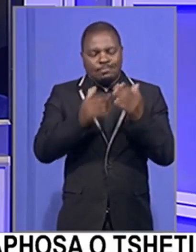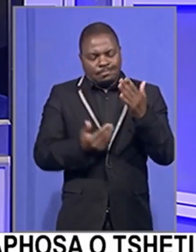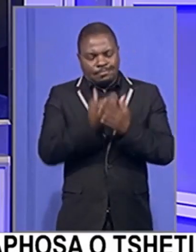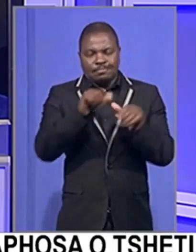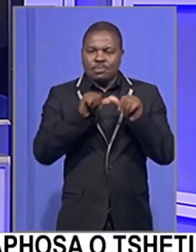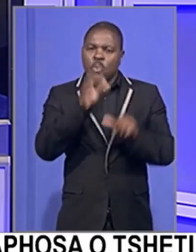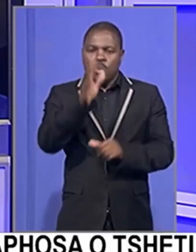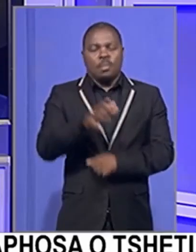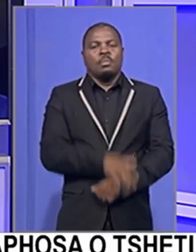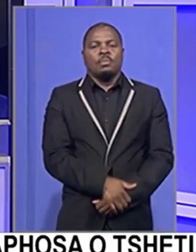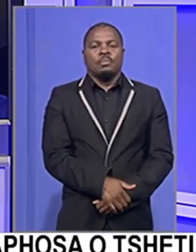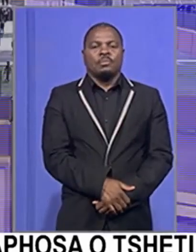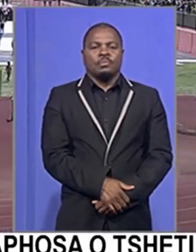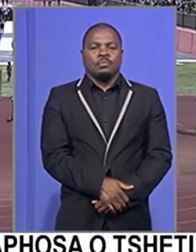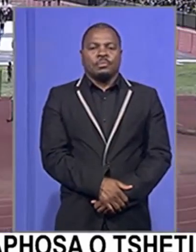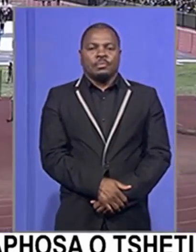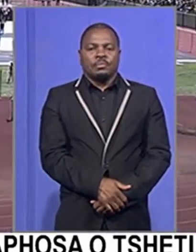mokga.